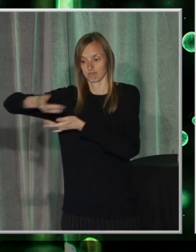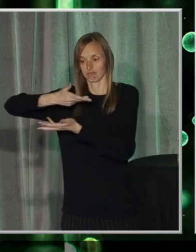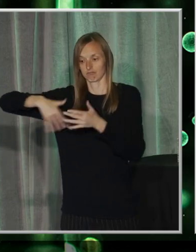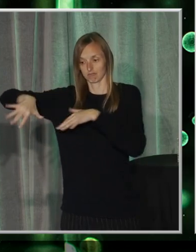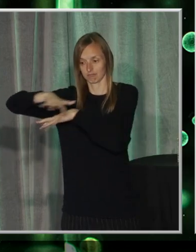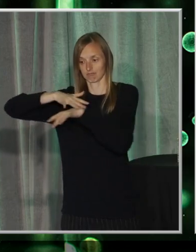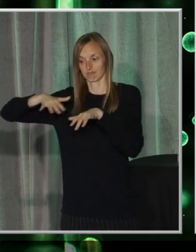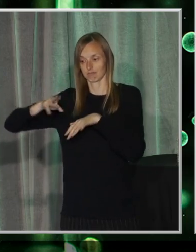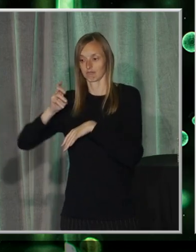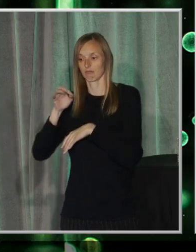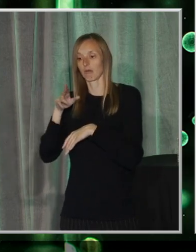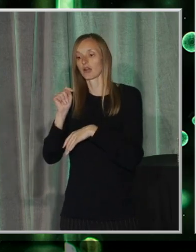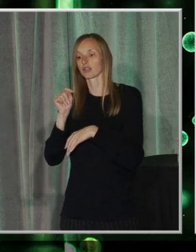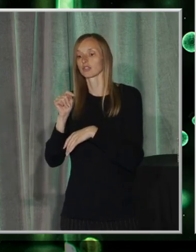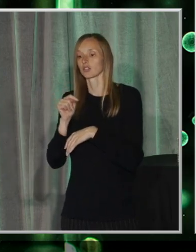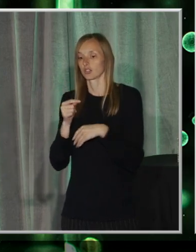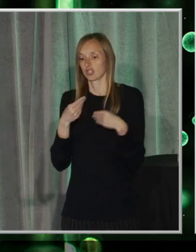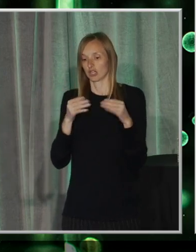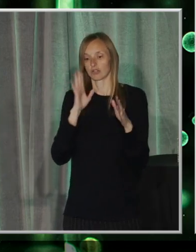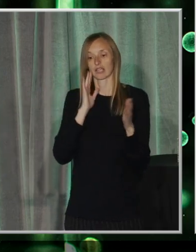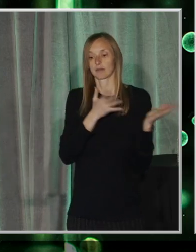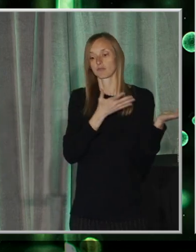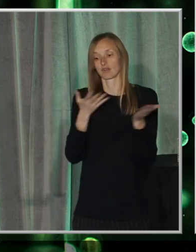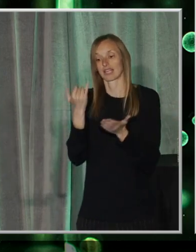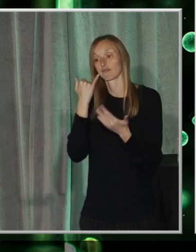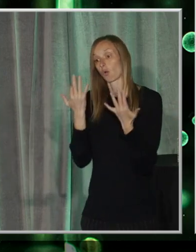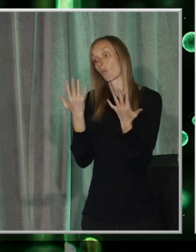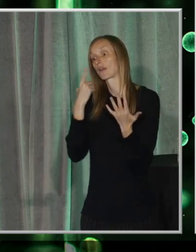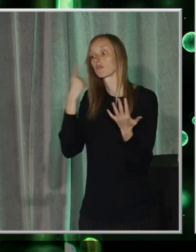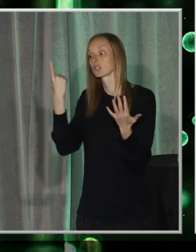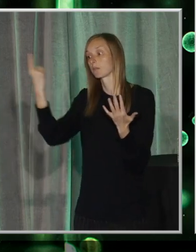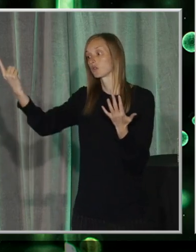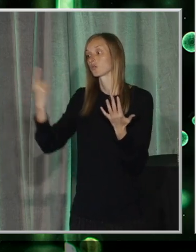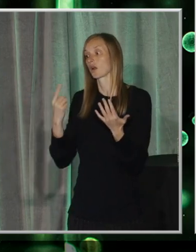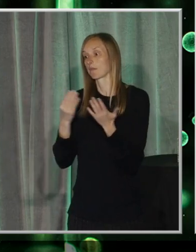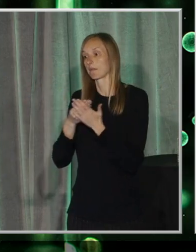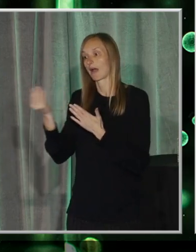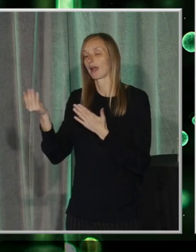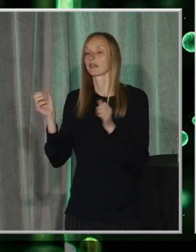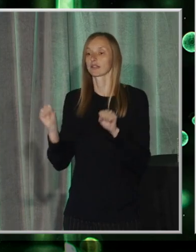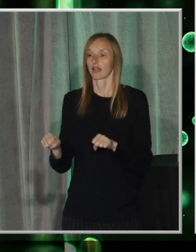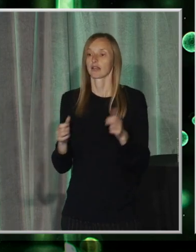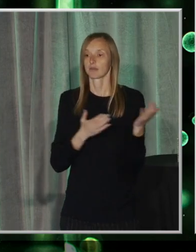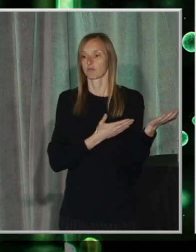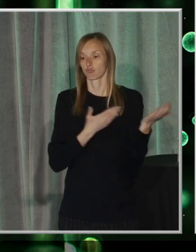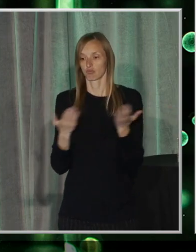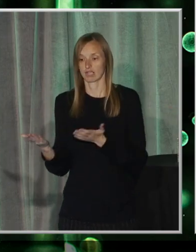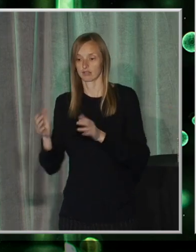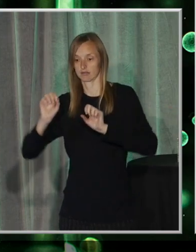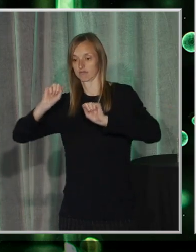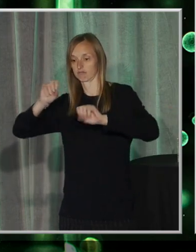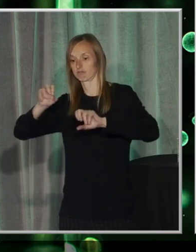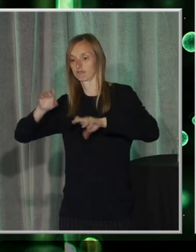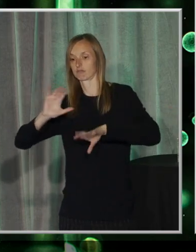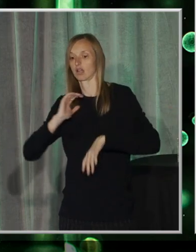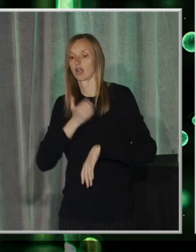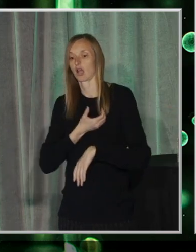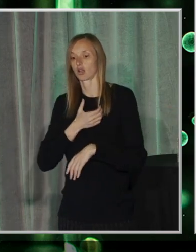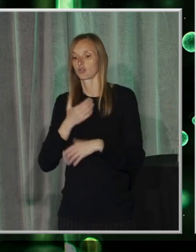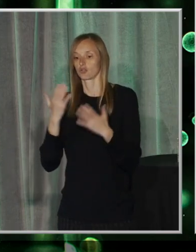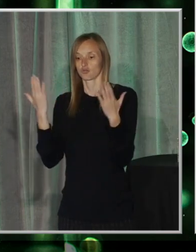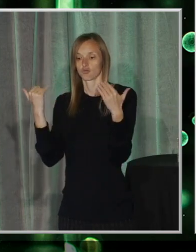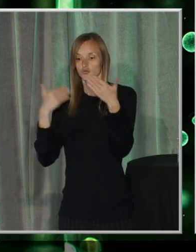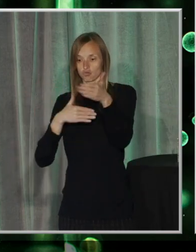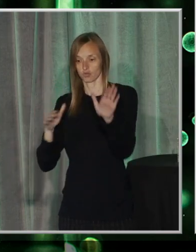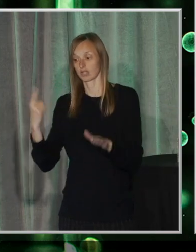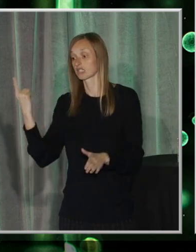produces, or while they're waiting for someone to buy their produces, they can put it in our cooler. Once they get someone